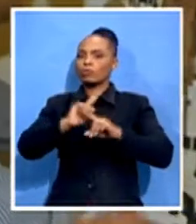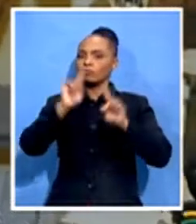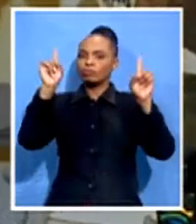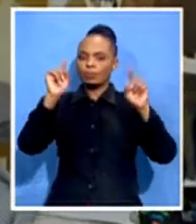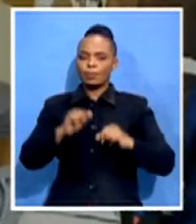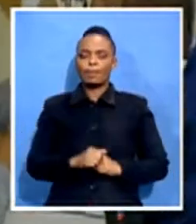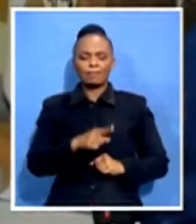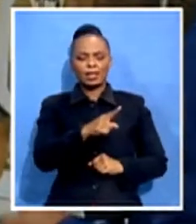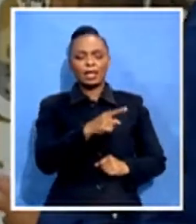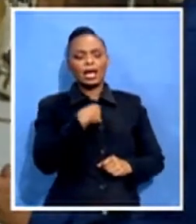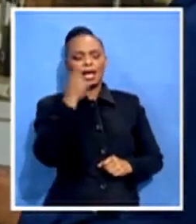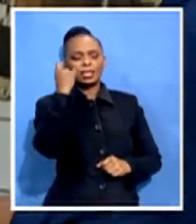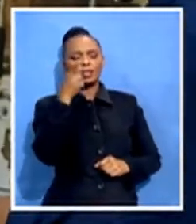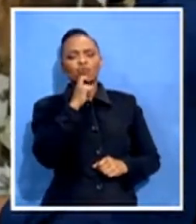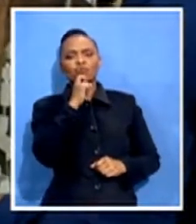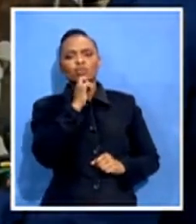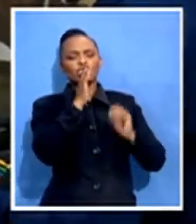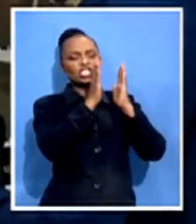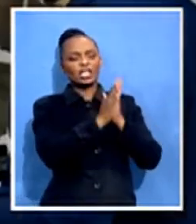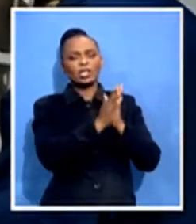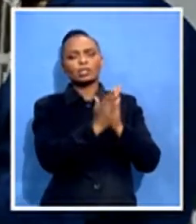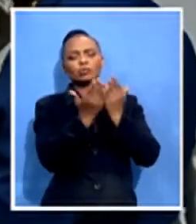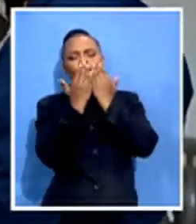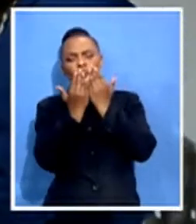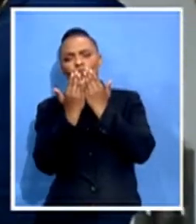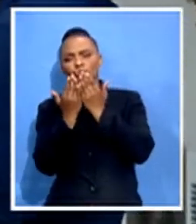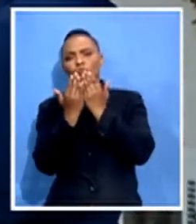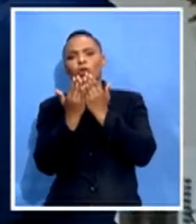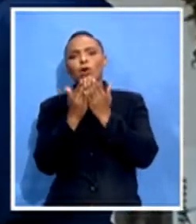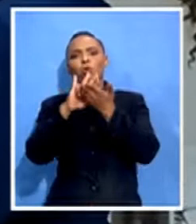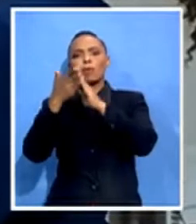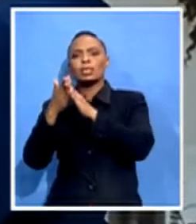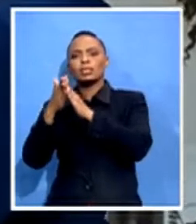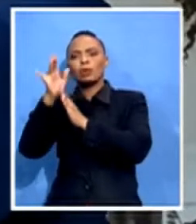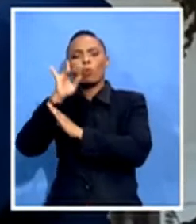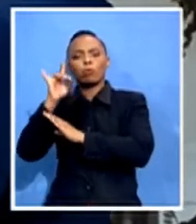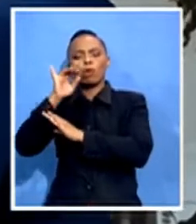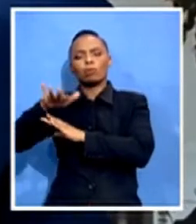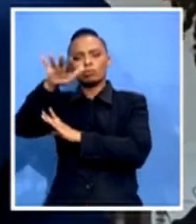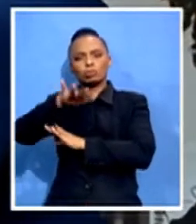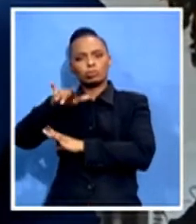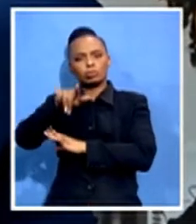as vaccination sites. But how do you ensure that